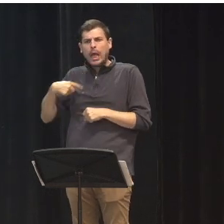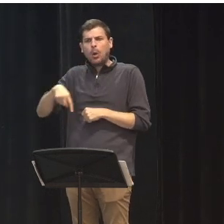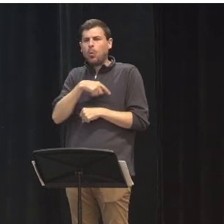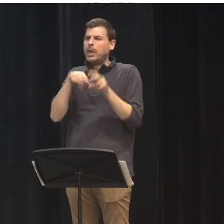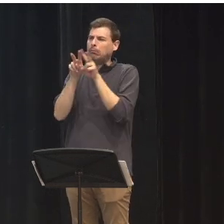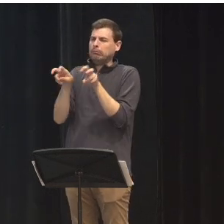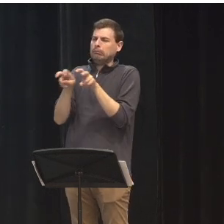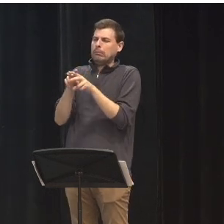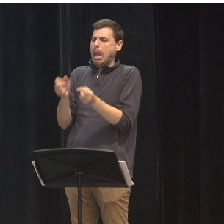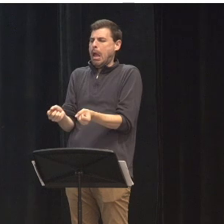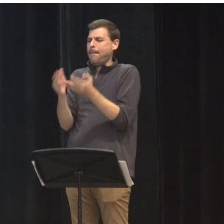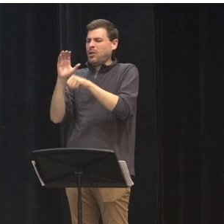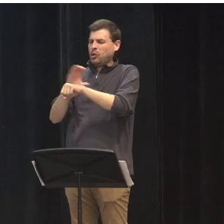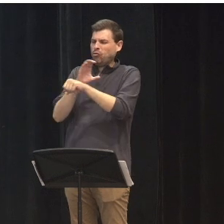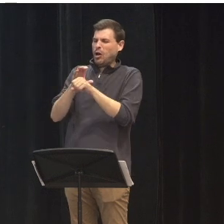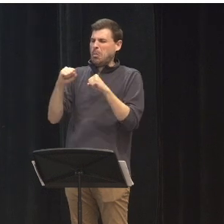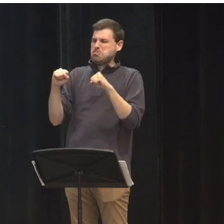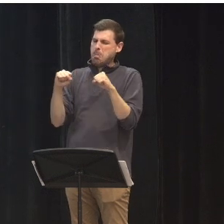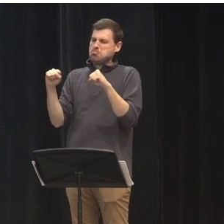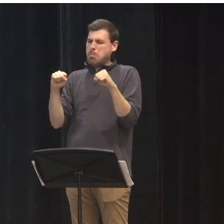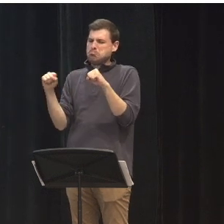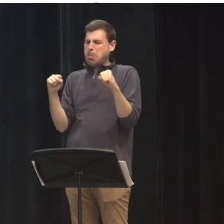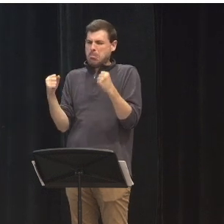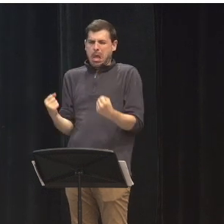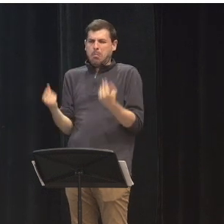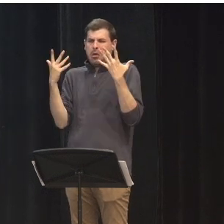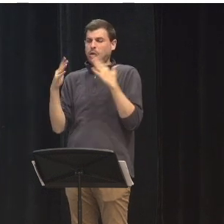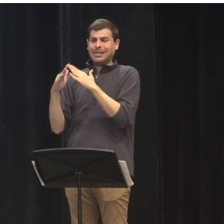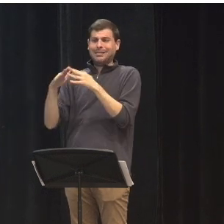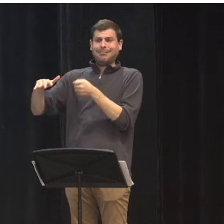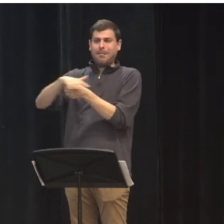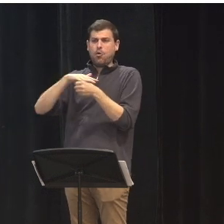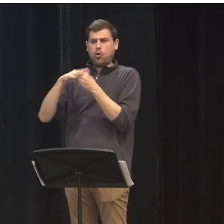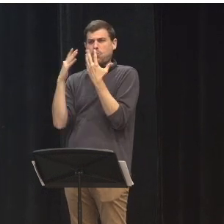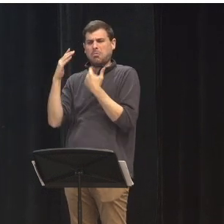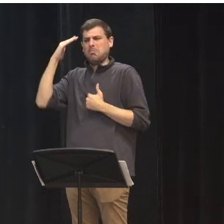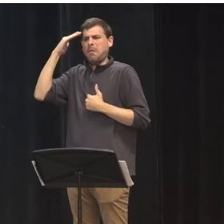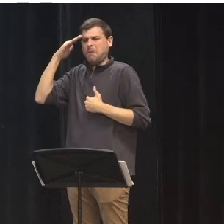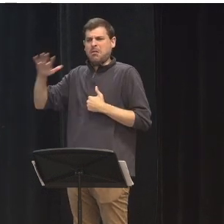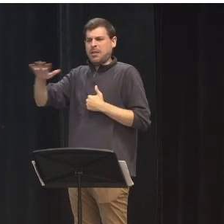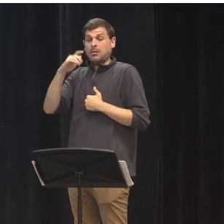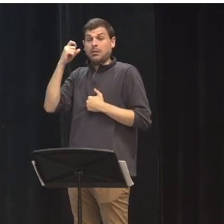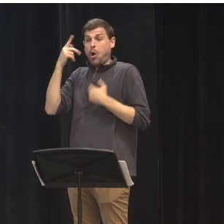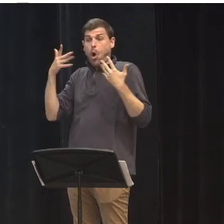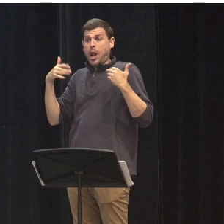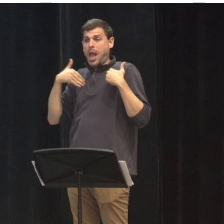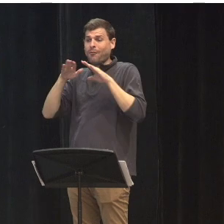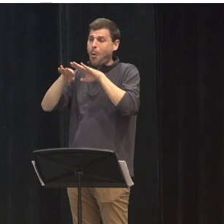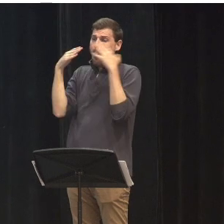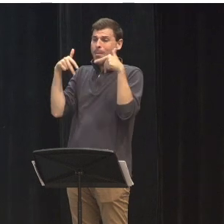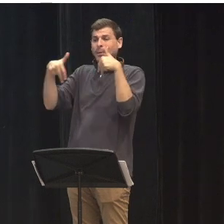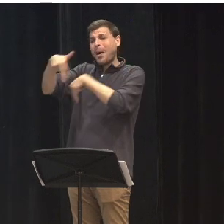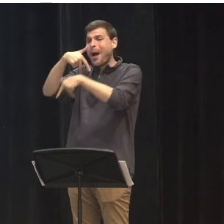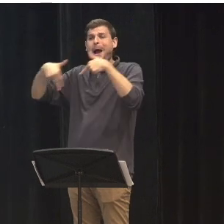thorough analysis on the noise impacts, and neighborhood character, which is a summation of sort of open space, traffic, and noise